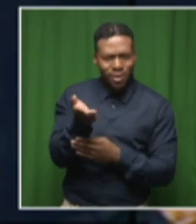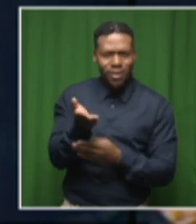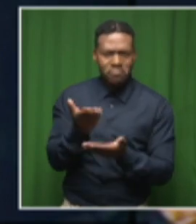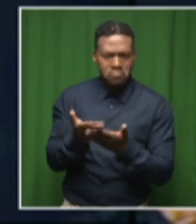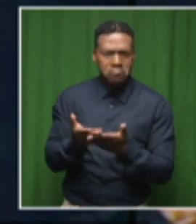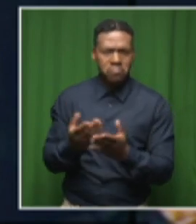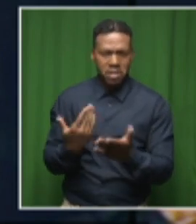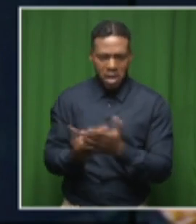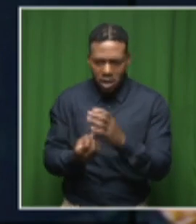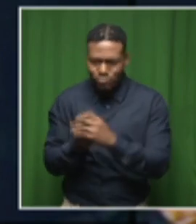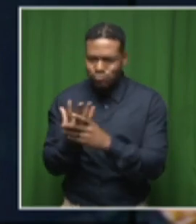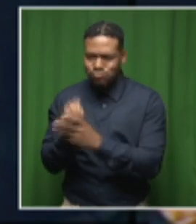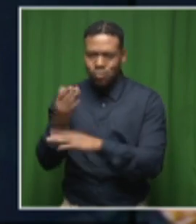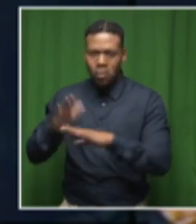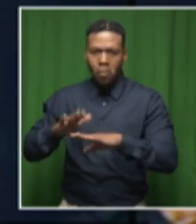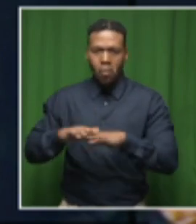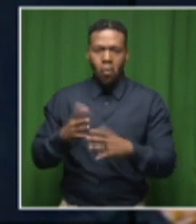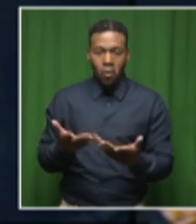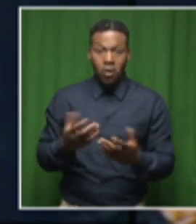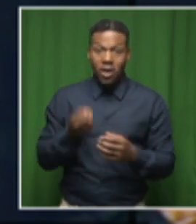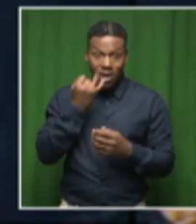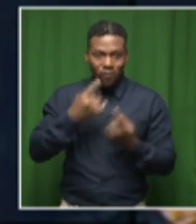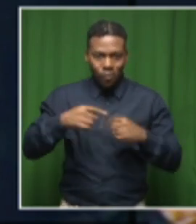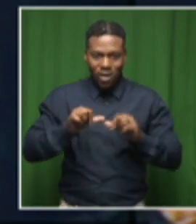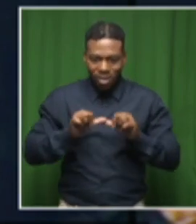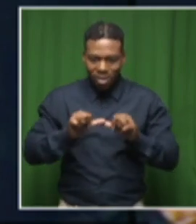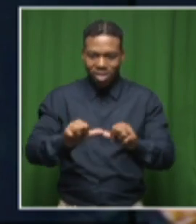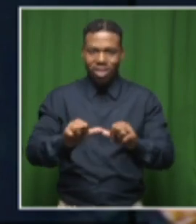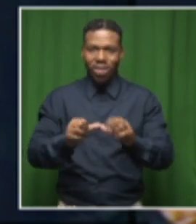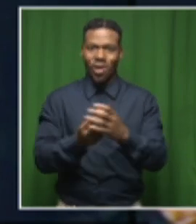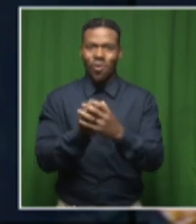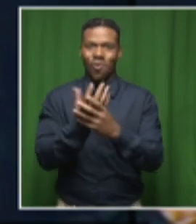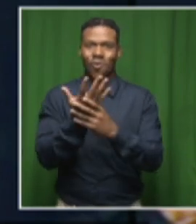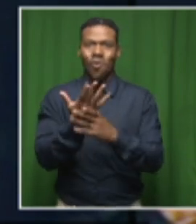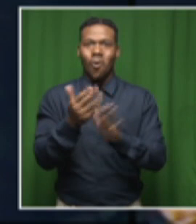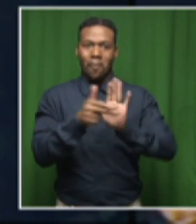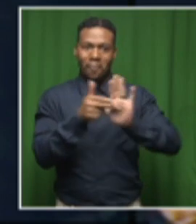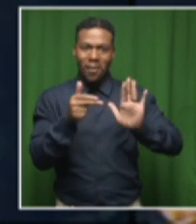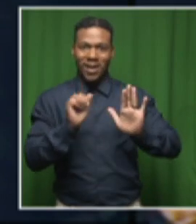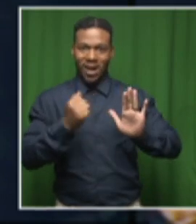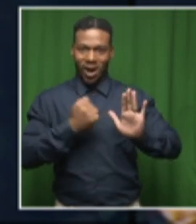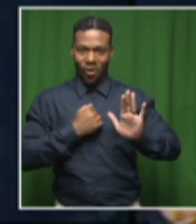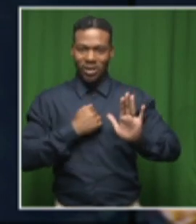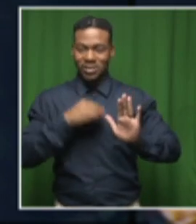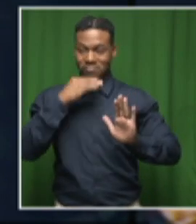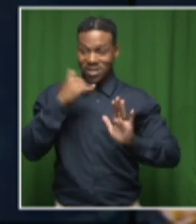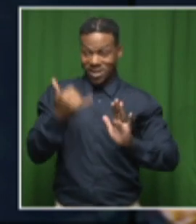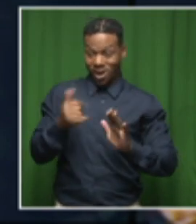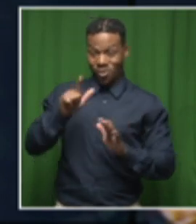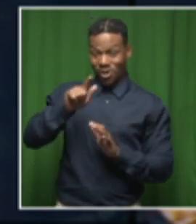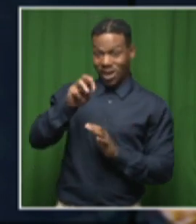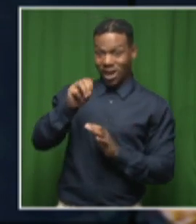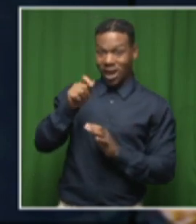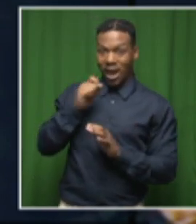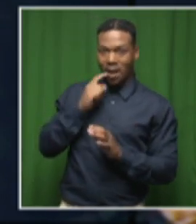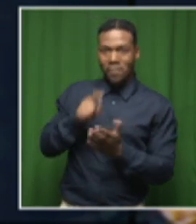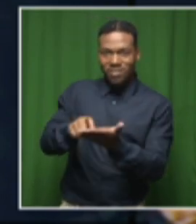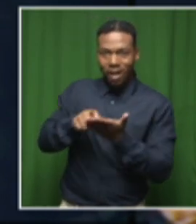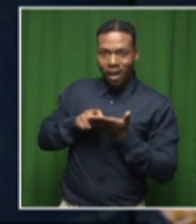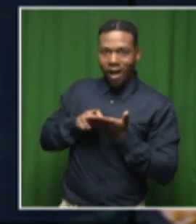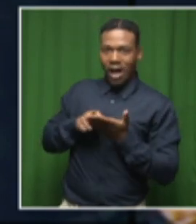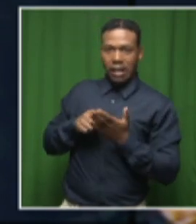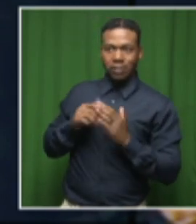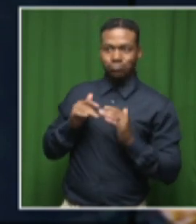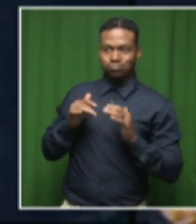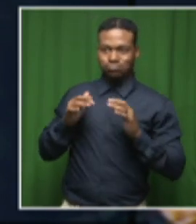I think if we continue to grow our brand, then we're creating the demand for the limes. And I think what's important to also note is that the